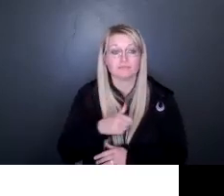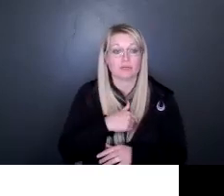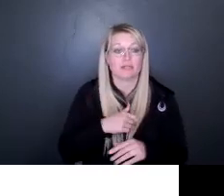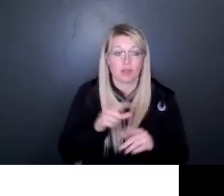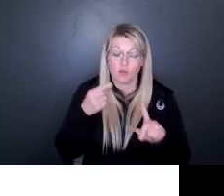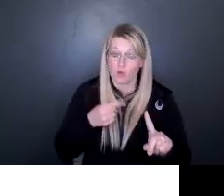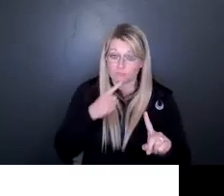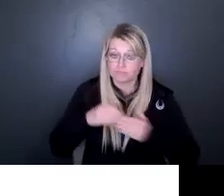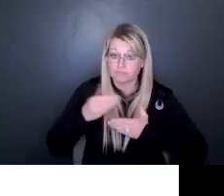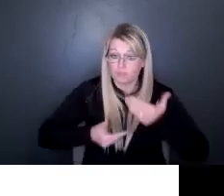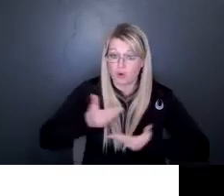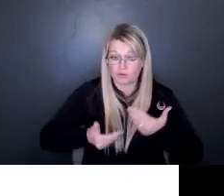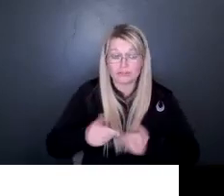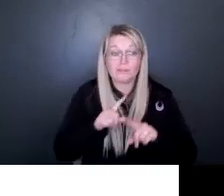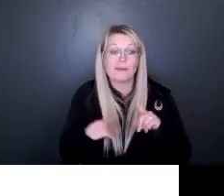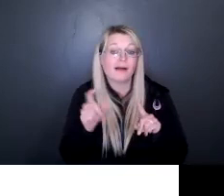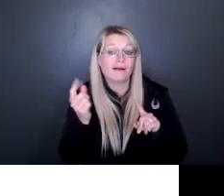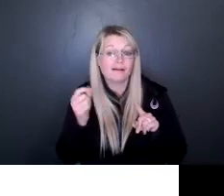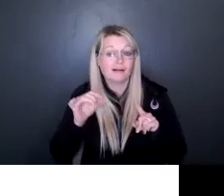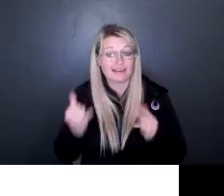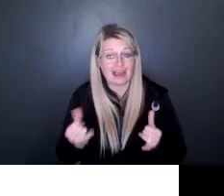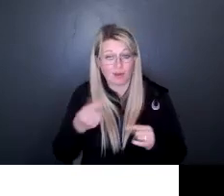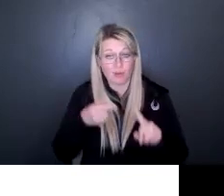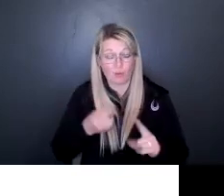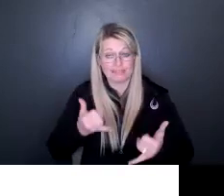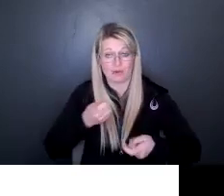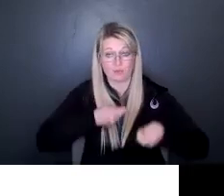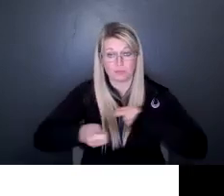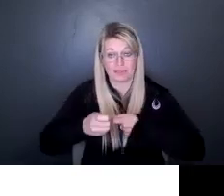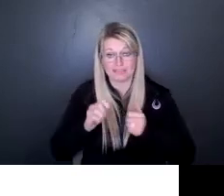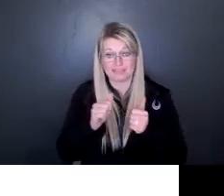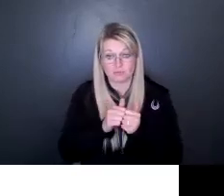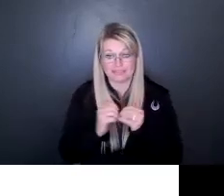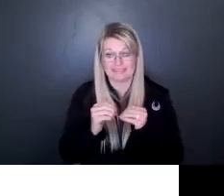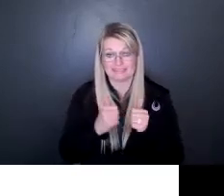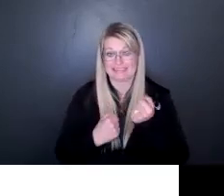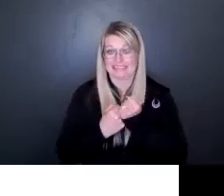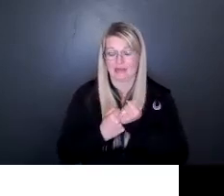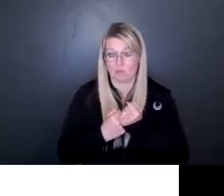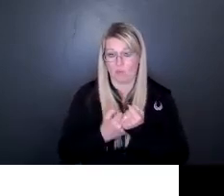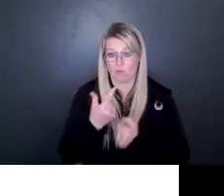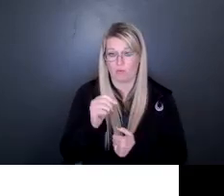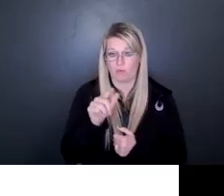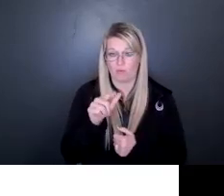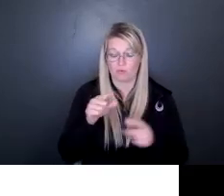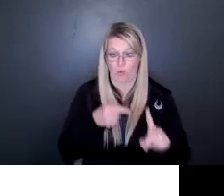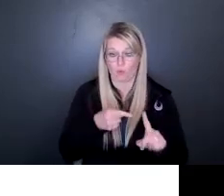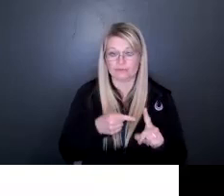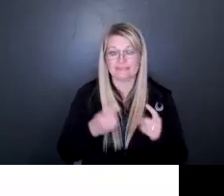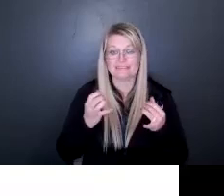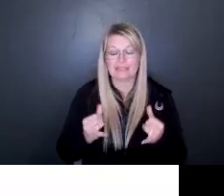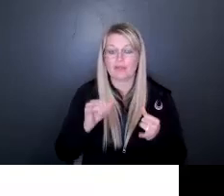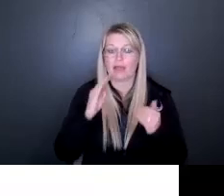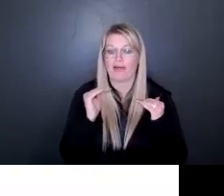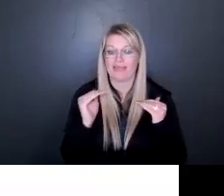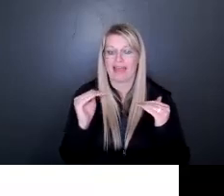progress. However, those goals have now been replaced with the Sustainable Development Goals, and therefore that